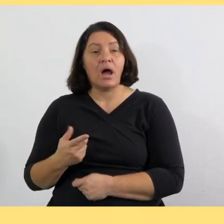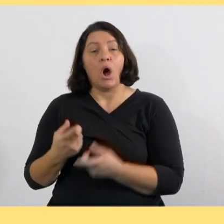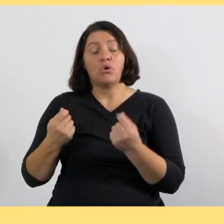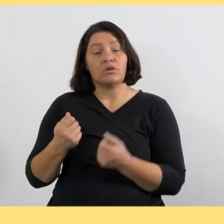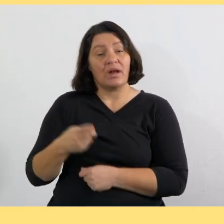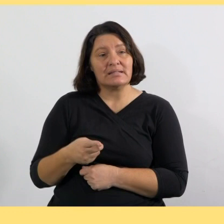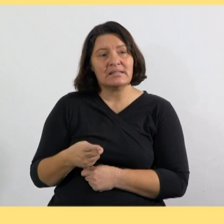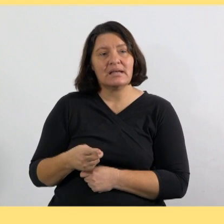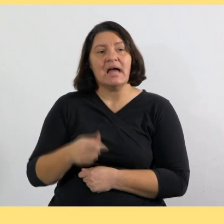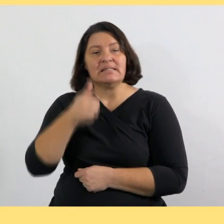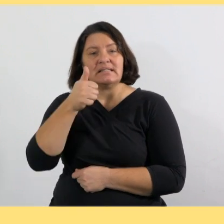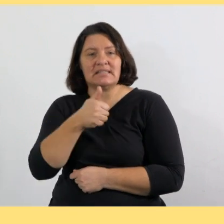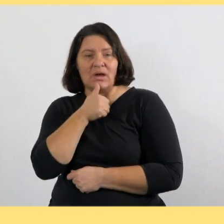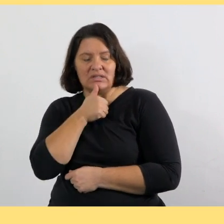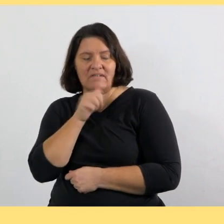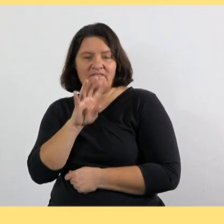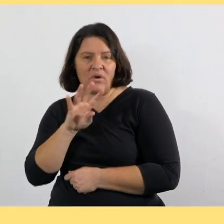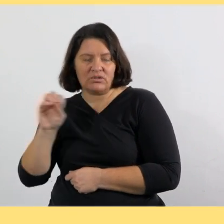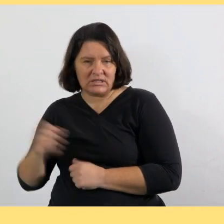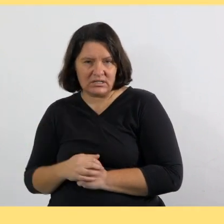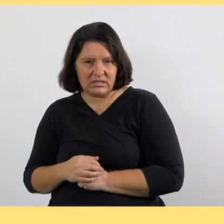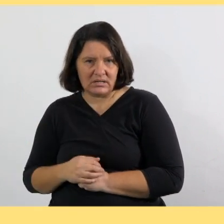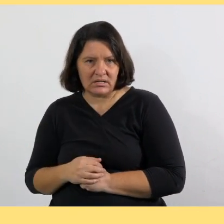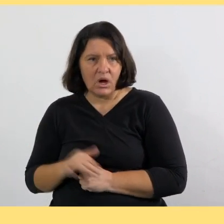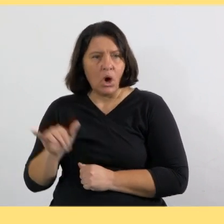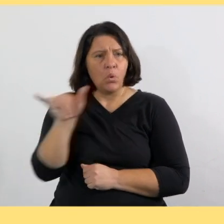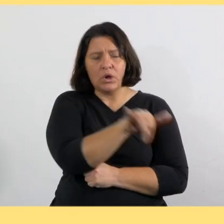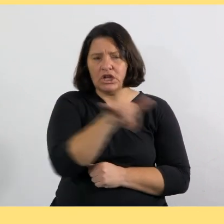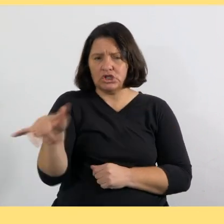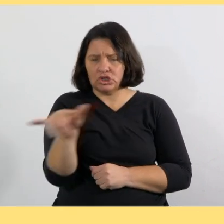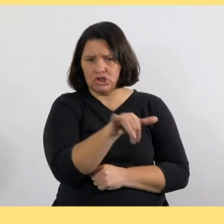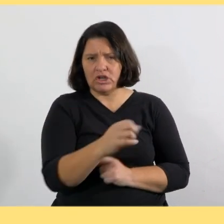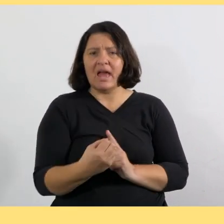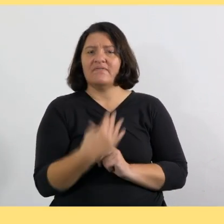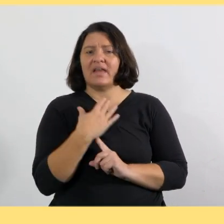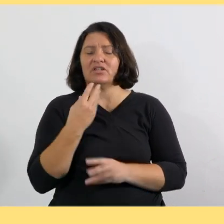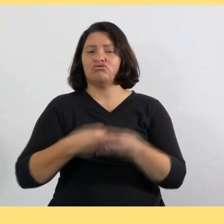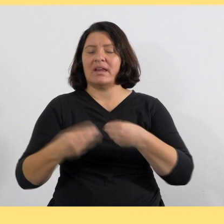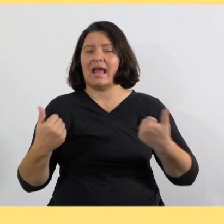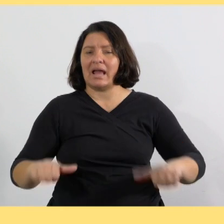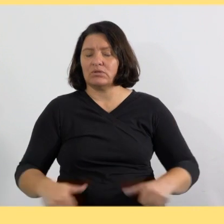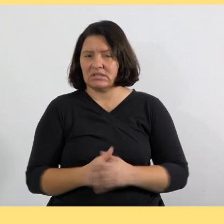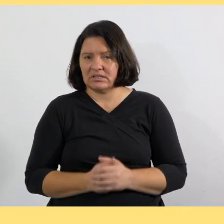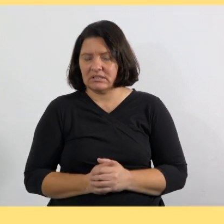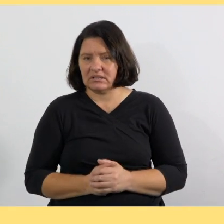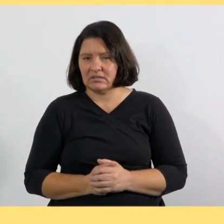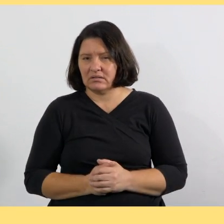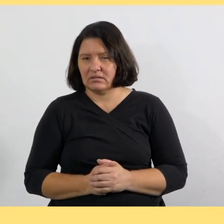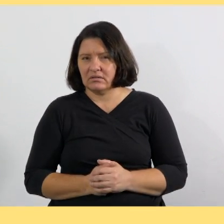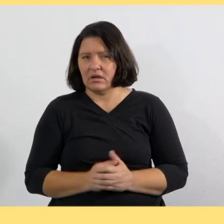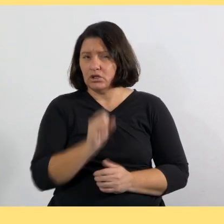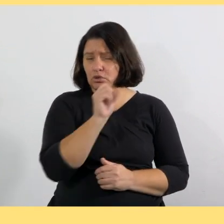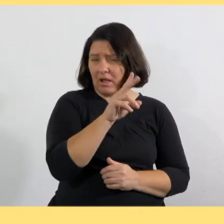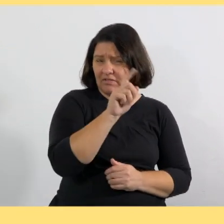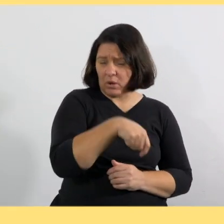6,400. The next question then is, which of these two amounts affect your trading stock account? Is it the